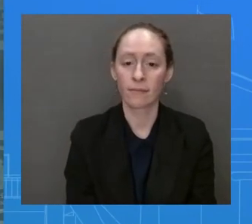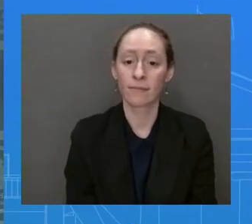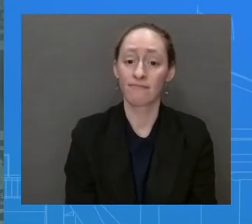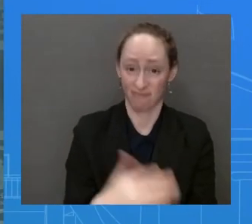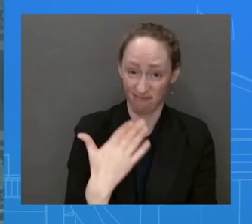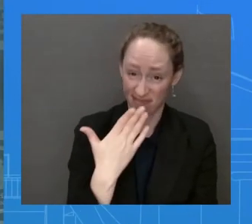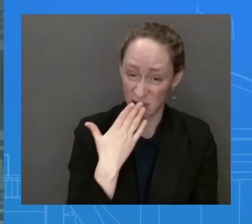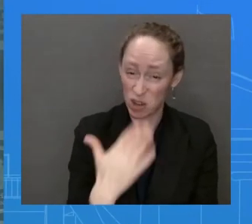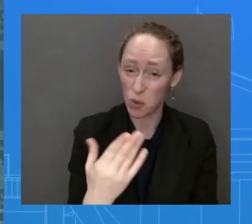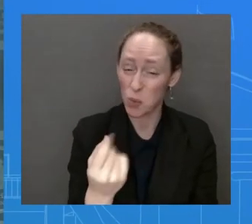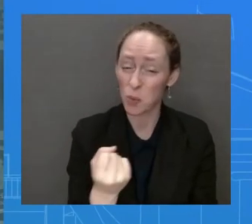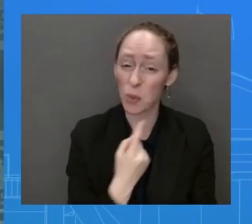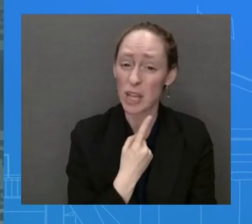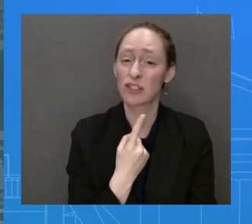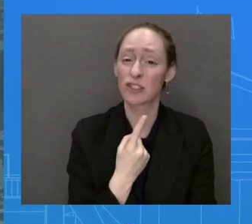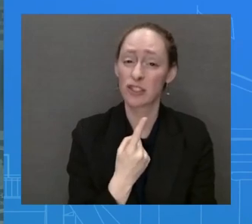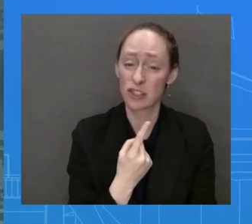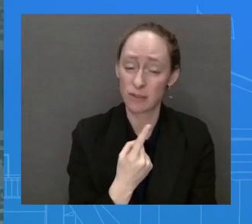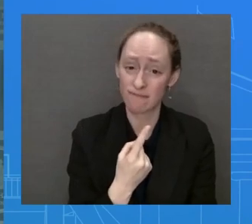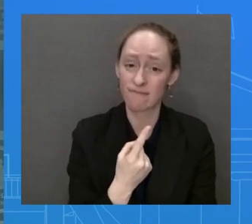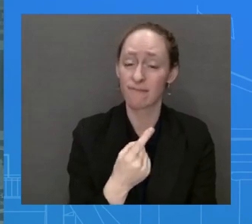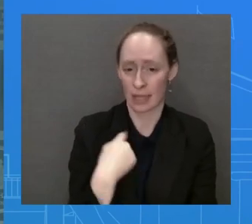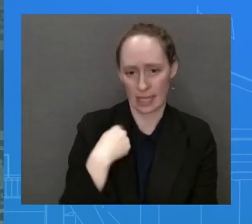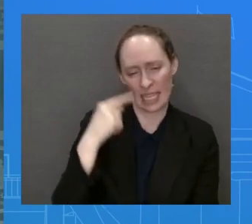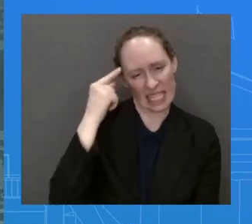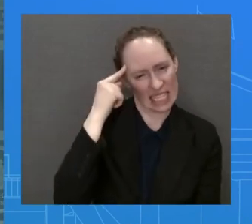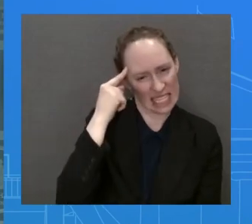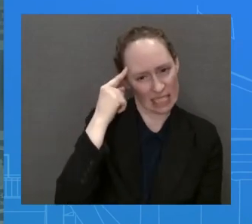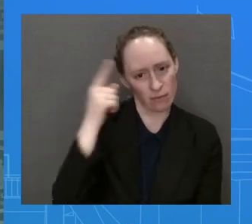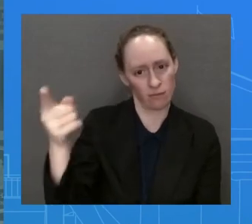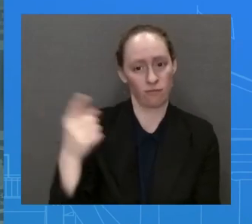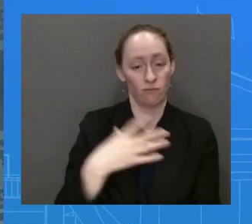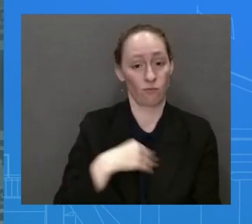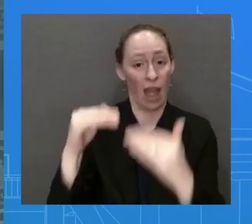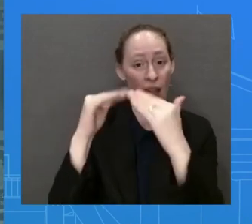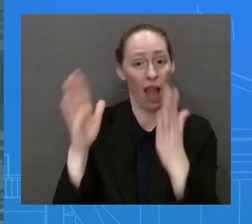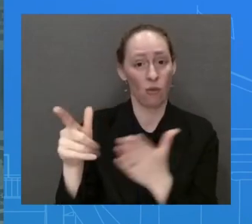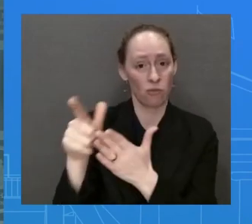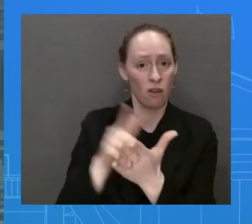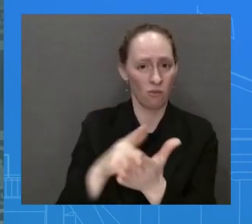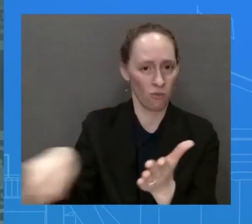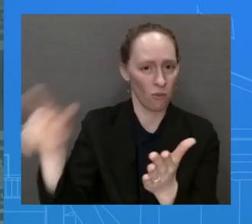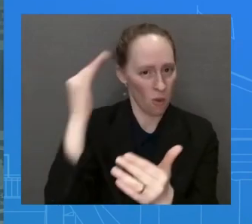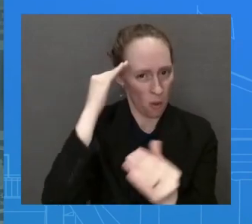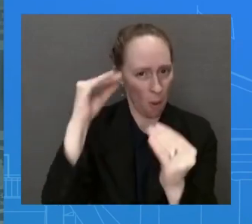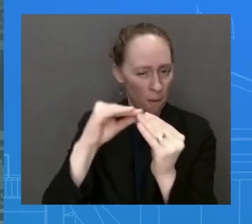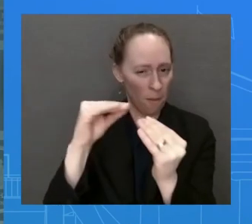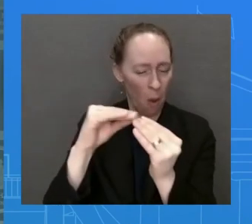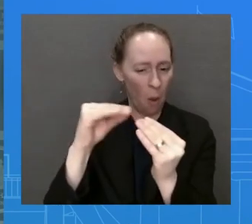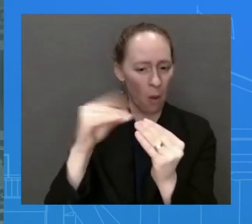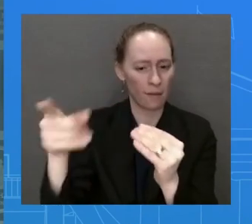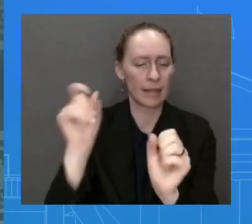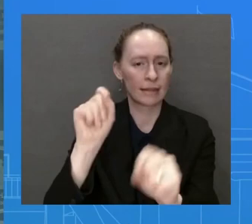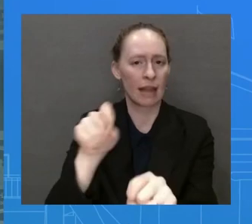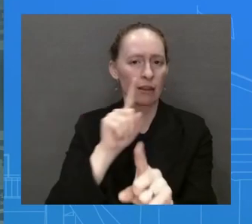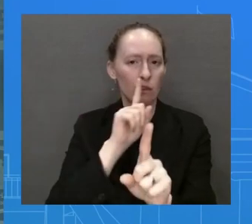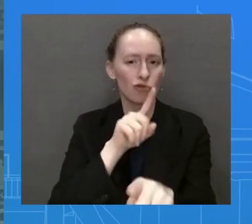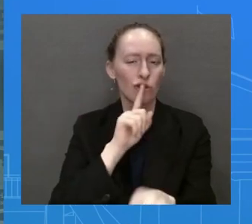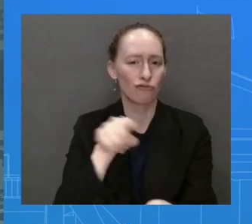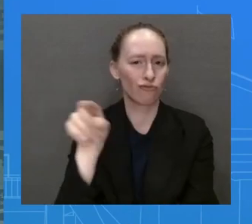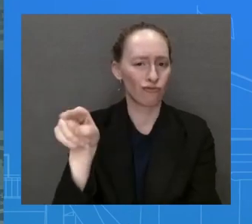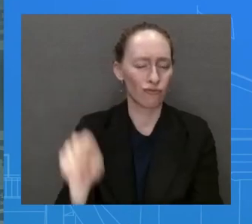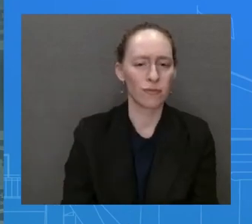I would certainly refer you to the White House Counsel's office. They would know that. They can walk you through that, my colleagues there. And I know many of